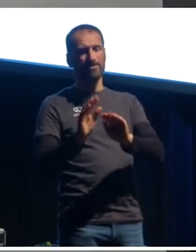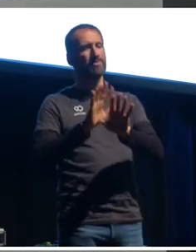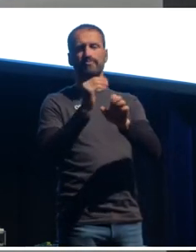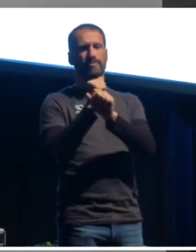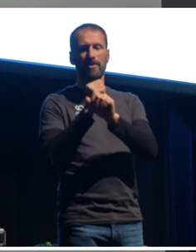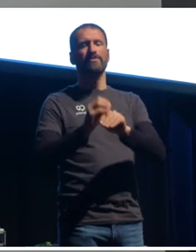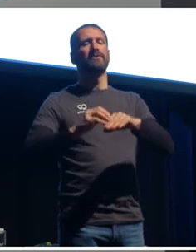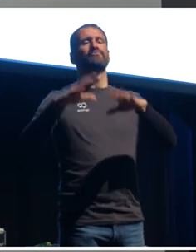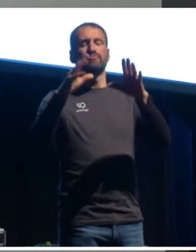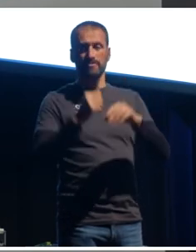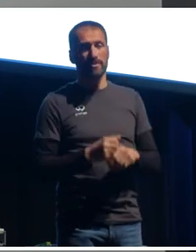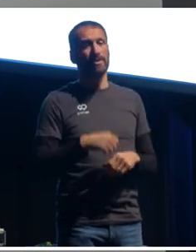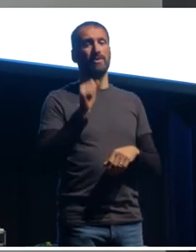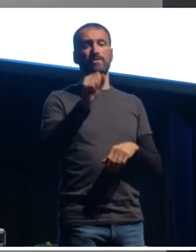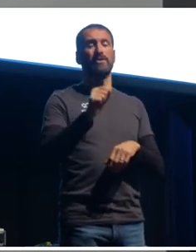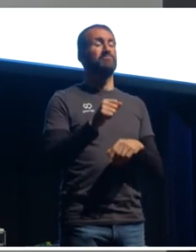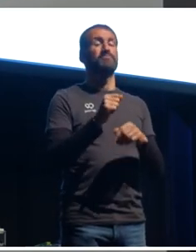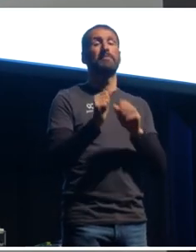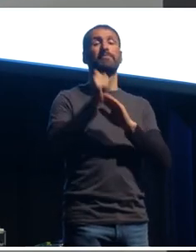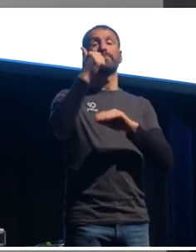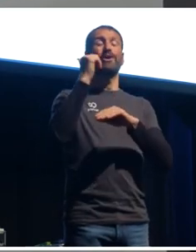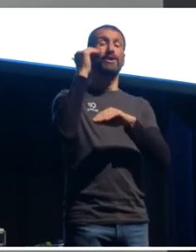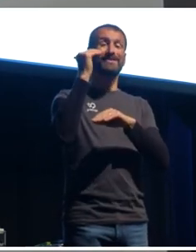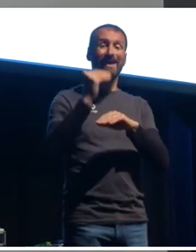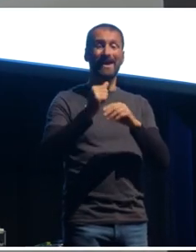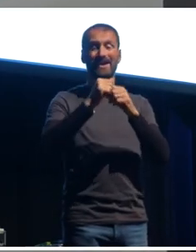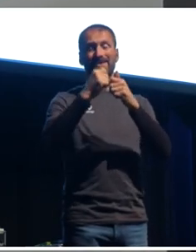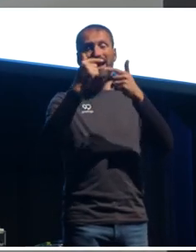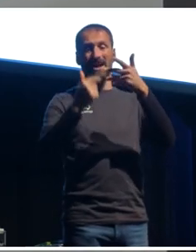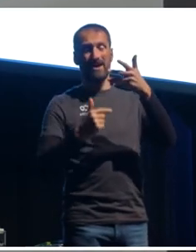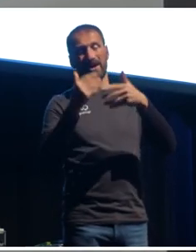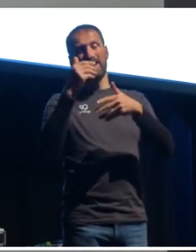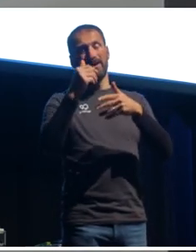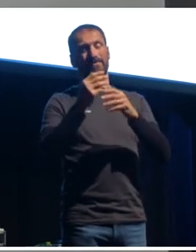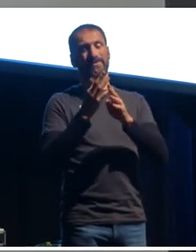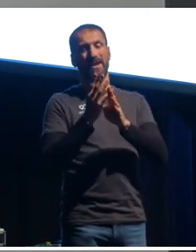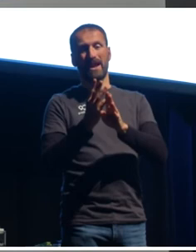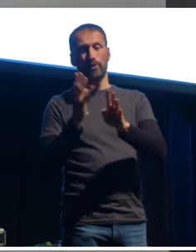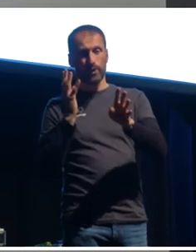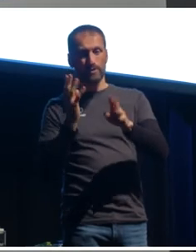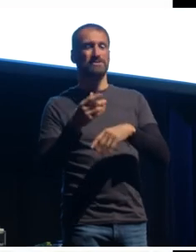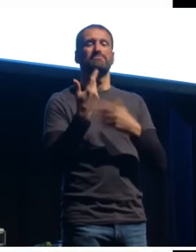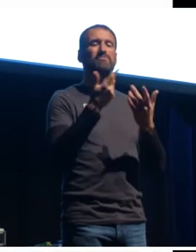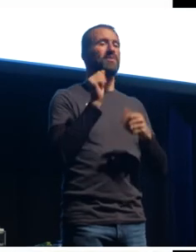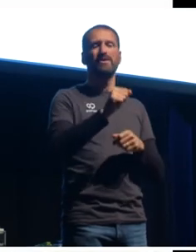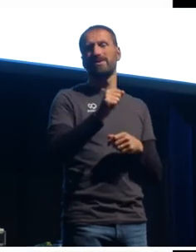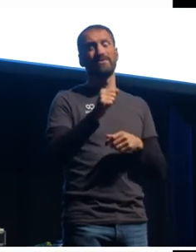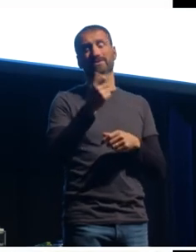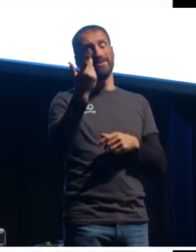defer promises. You can build priority queues by just using something like pq. You can go nuts and create a circuit